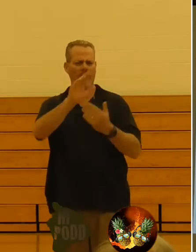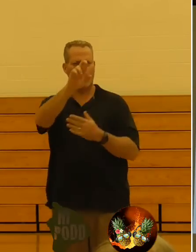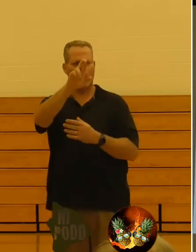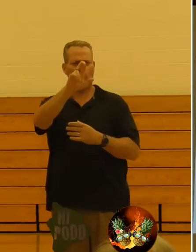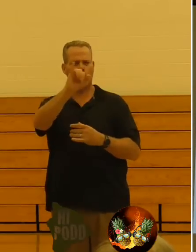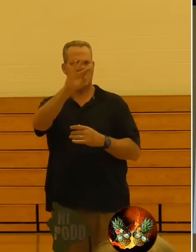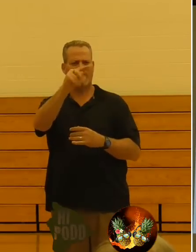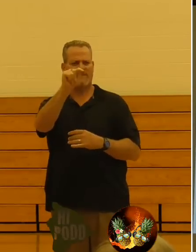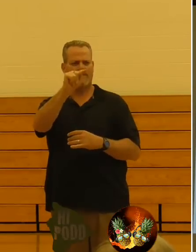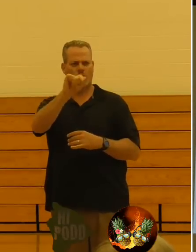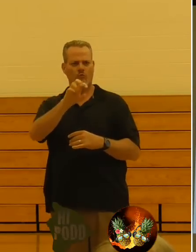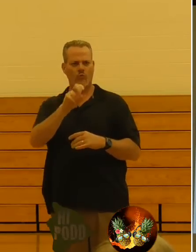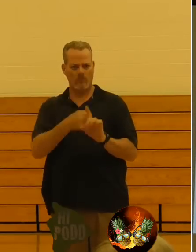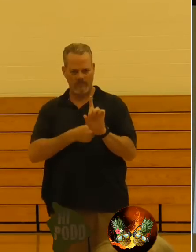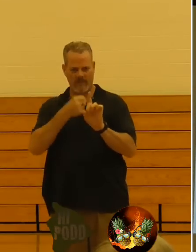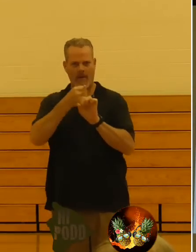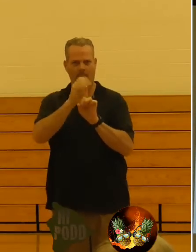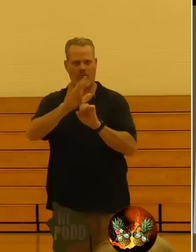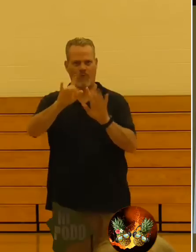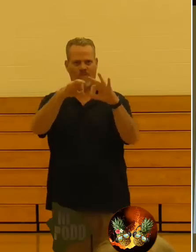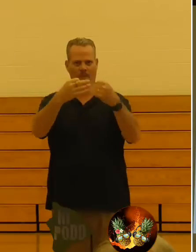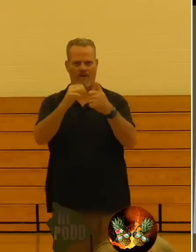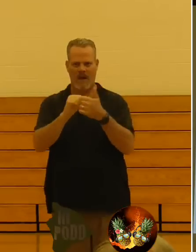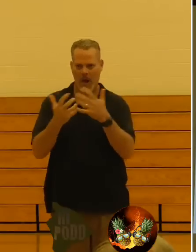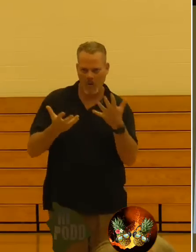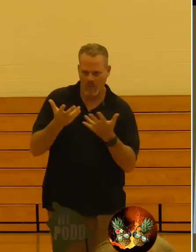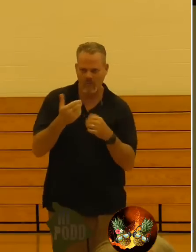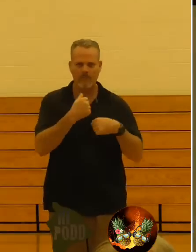you. You can make a plan.